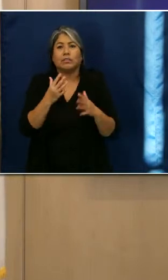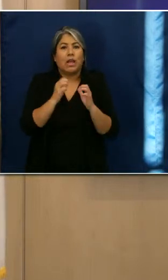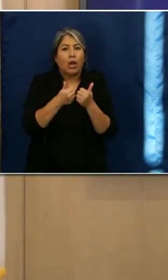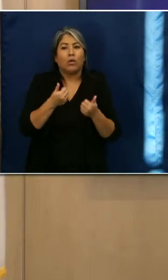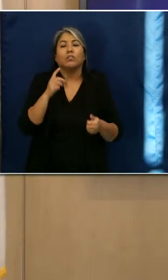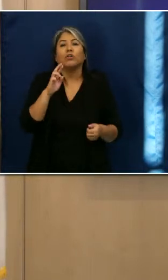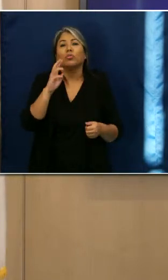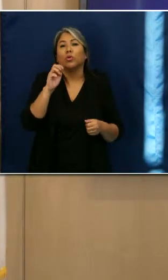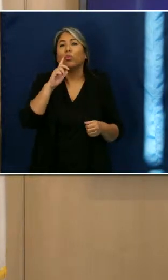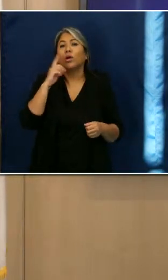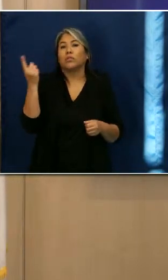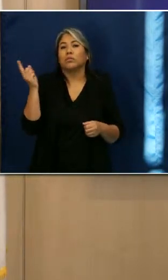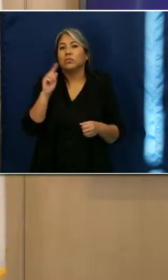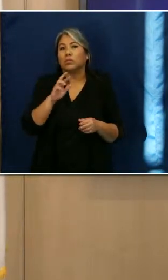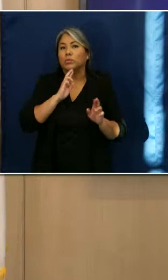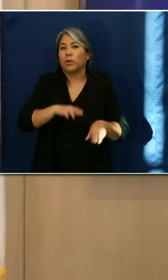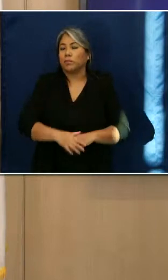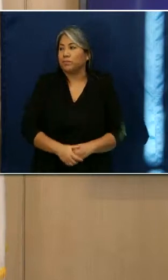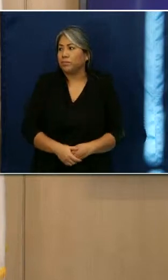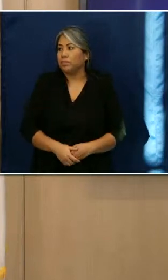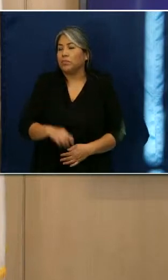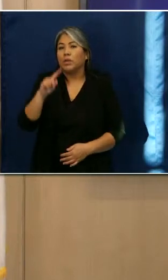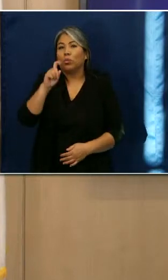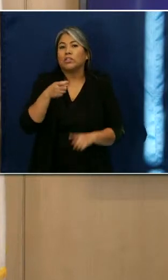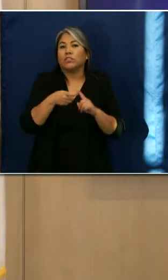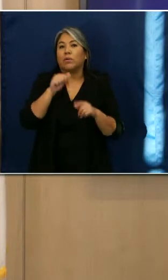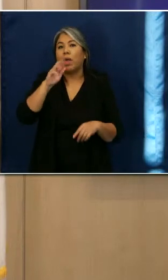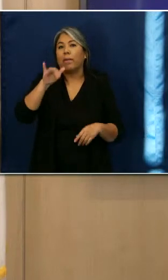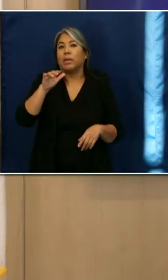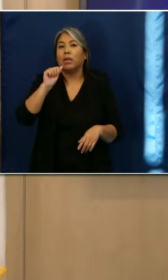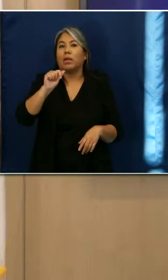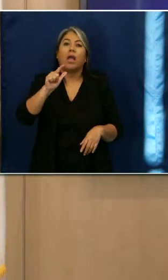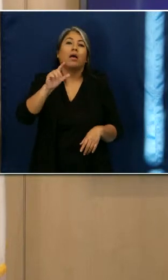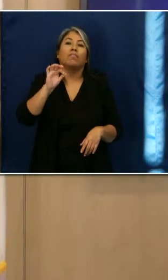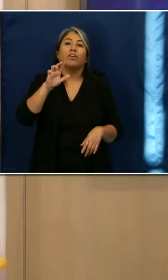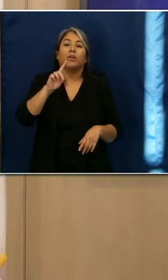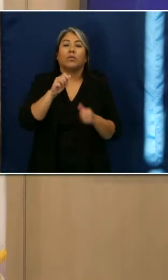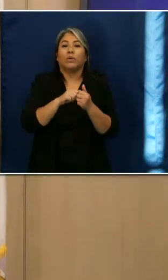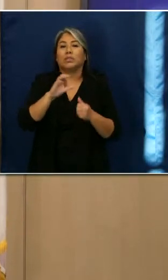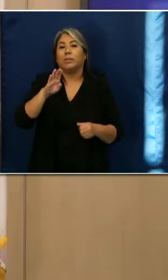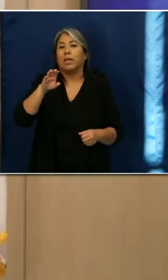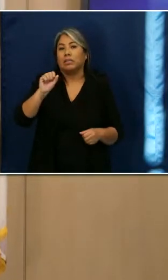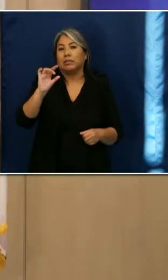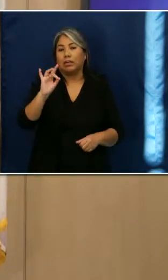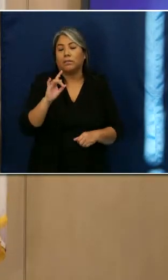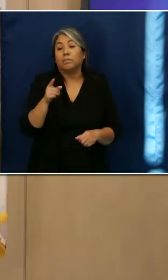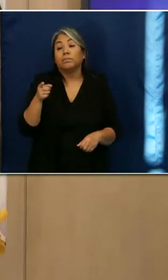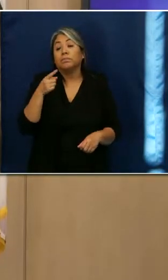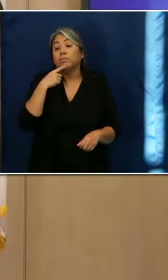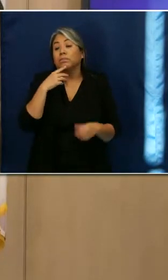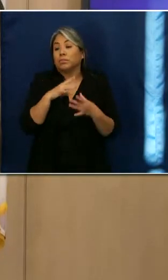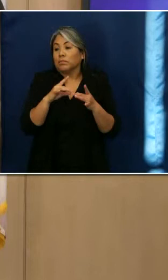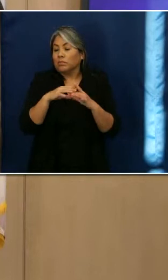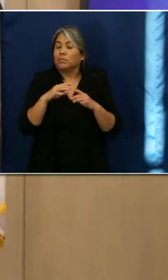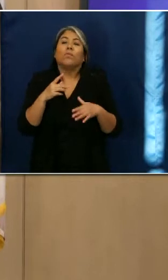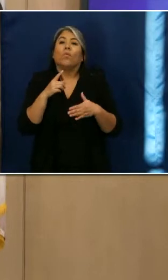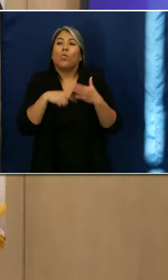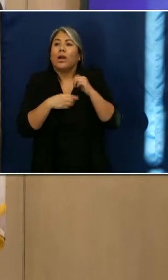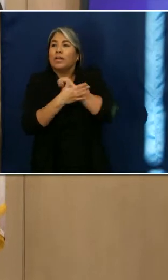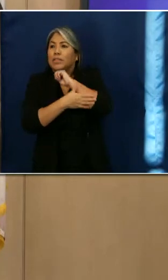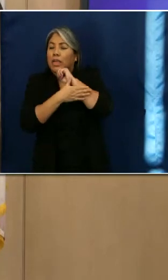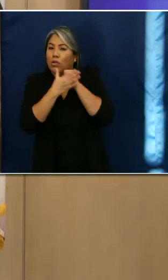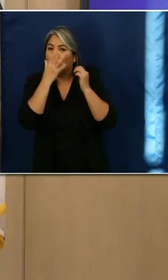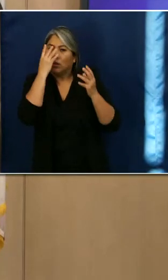that. The question is from Abby Alford with CBS 8. She asks, what is the county's thought